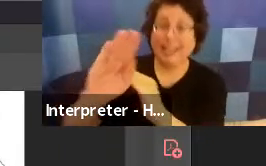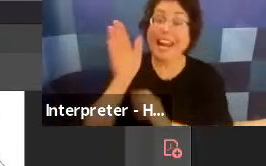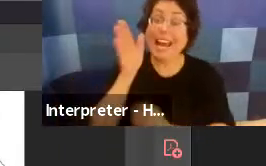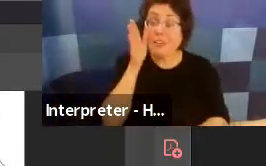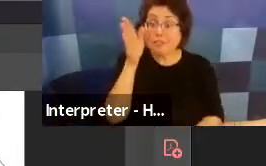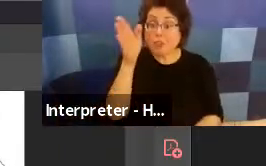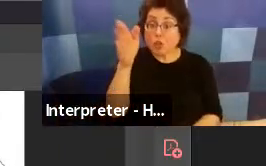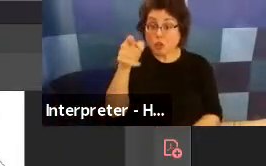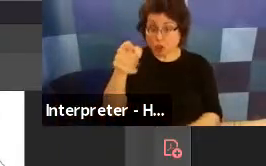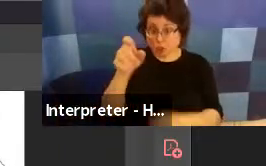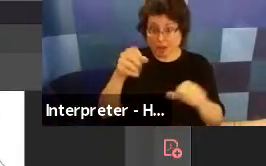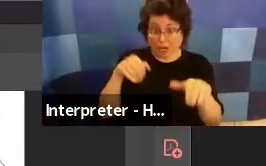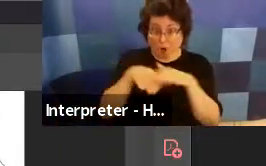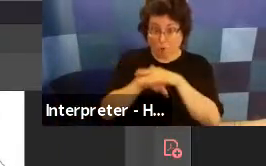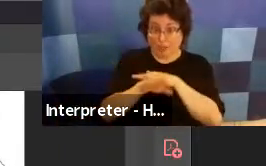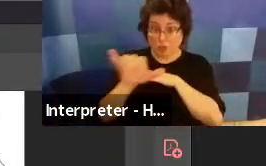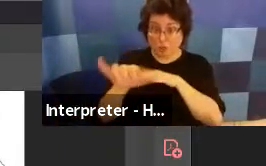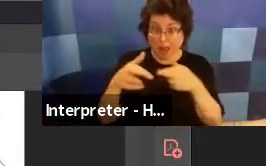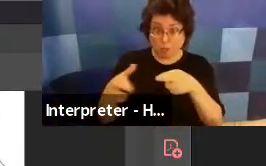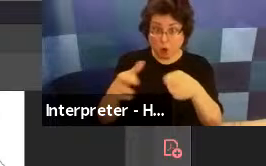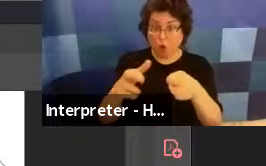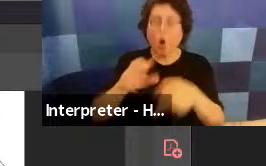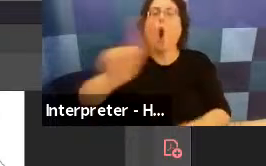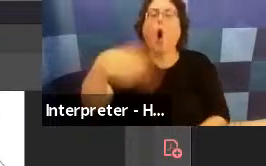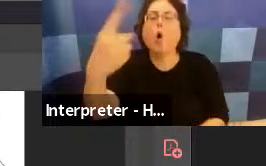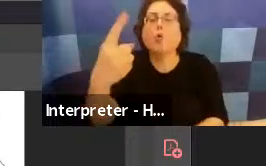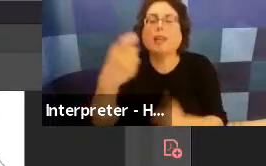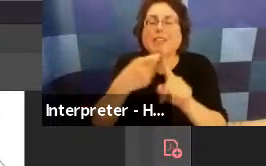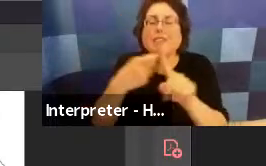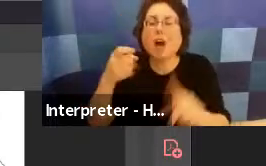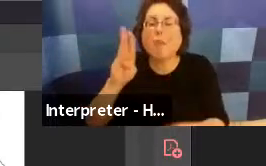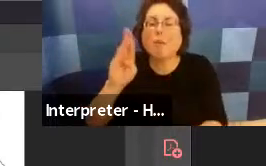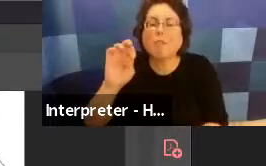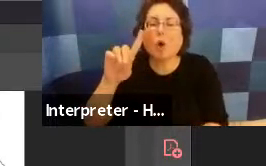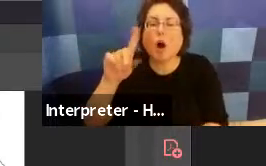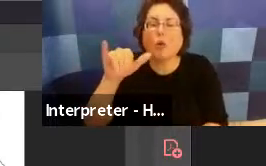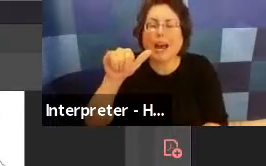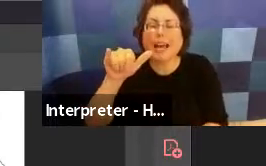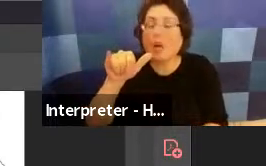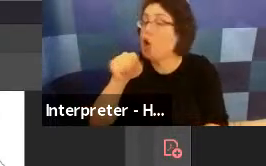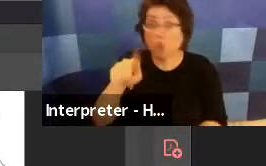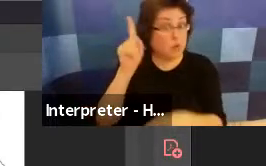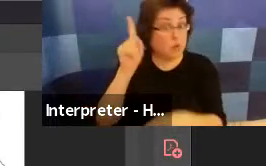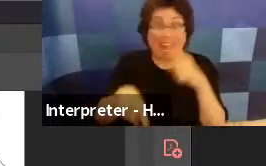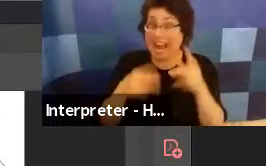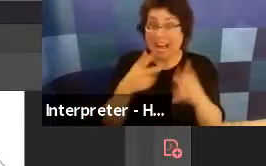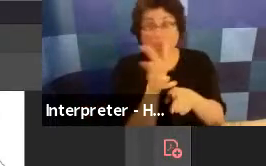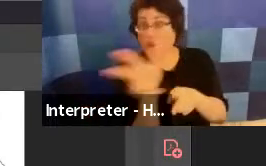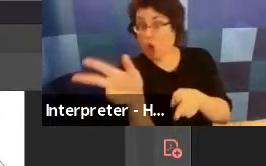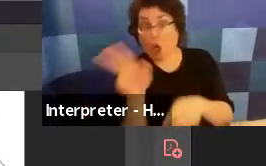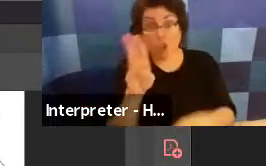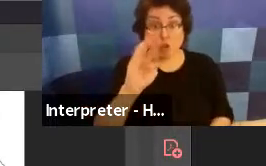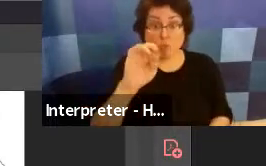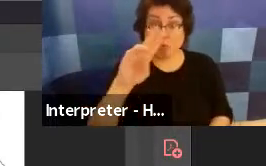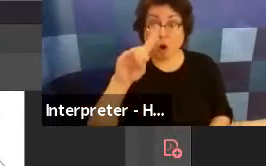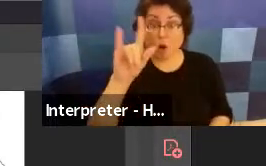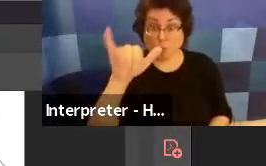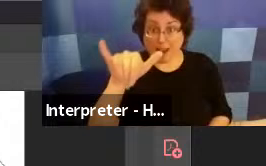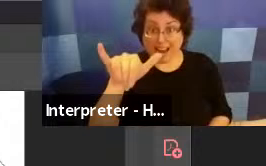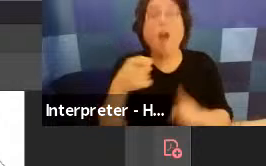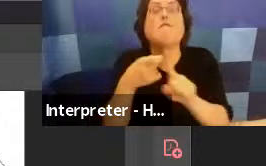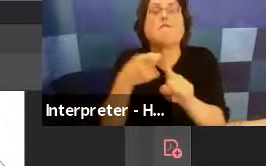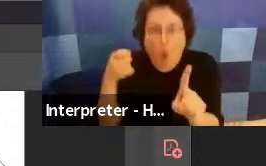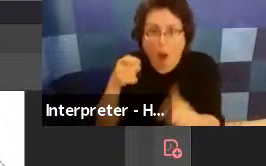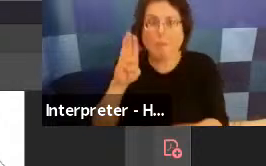enter Belasco Avenue from Broadway Avenue. You will not be able to access Broadway Avenue from Belasco Avenue